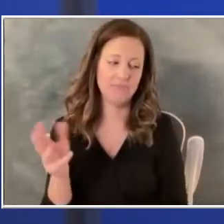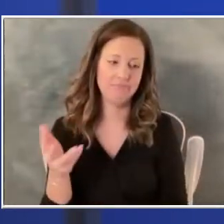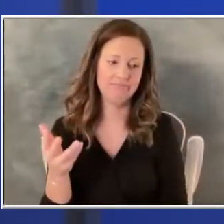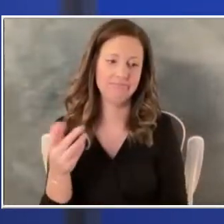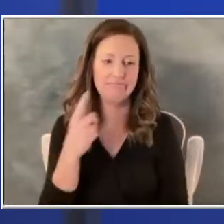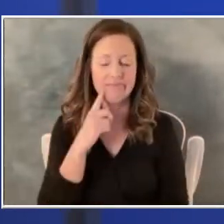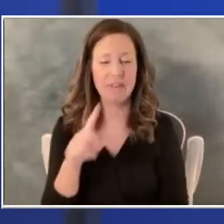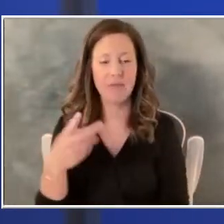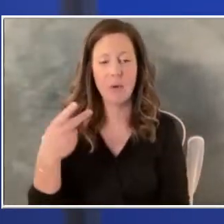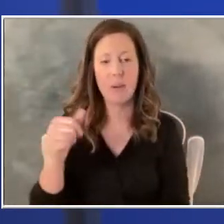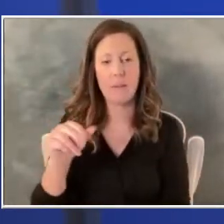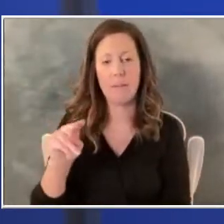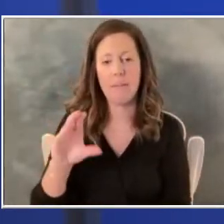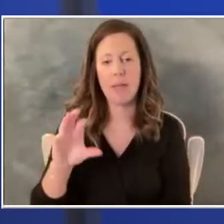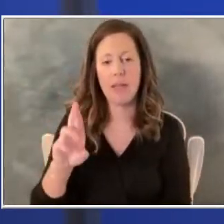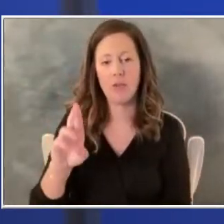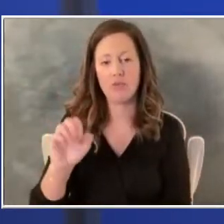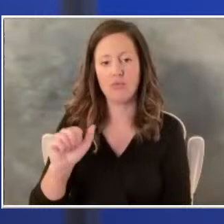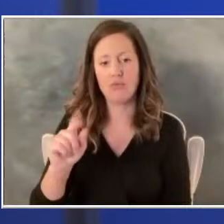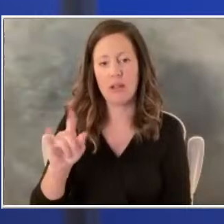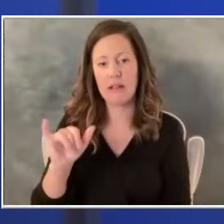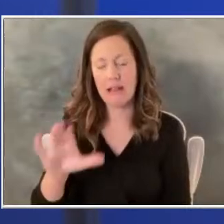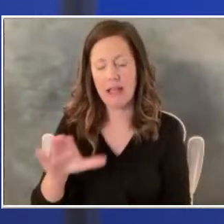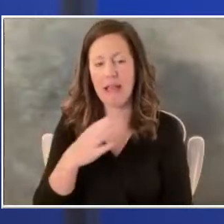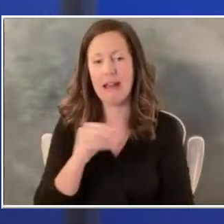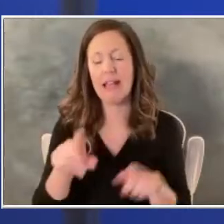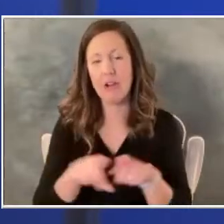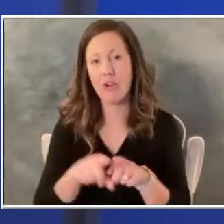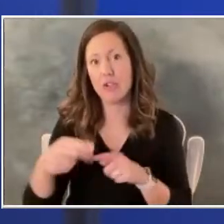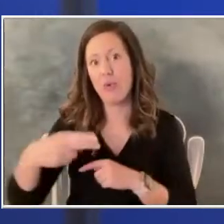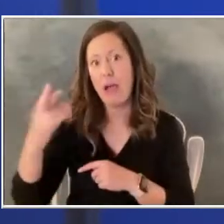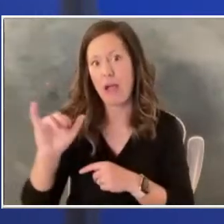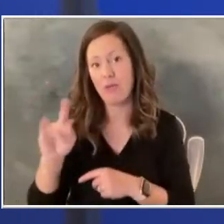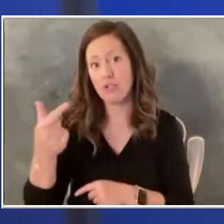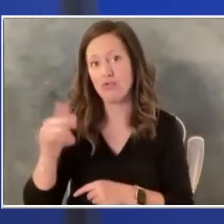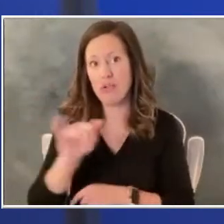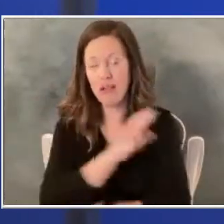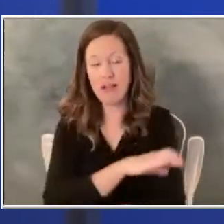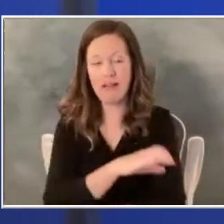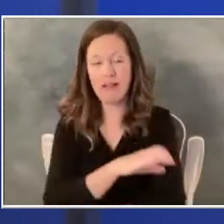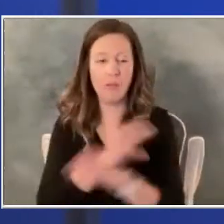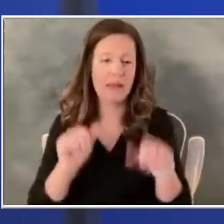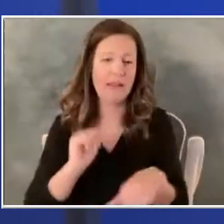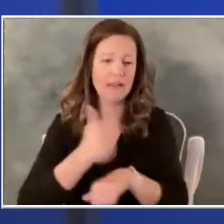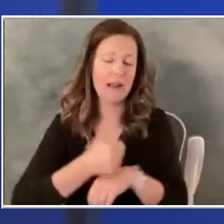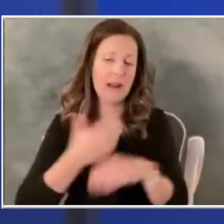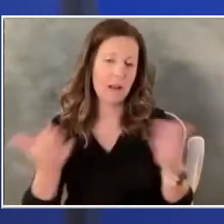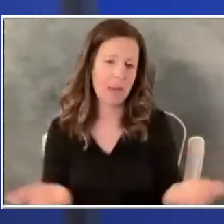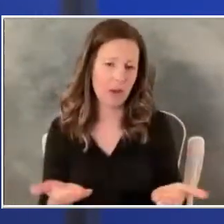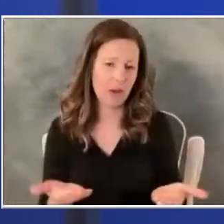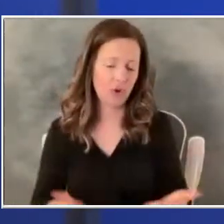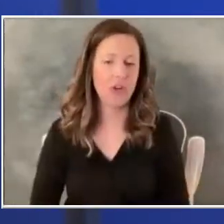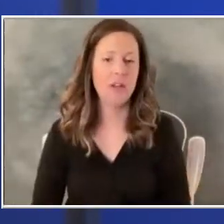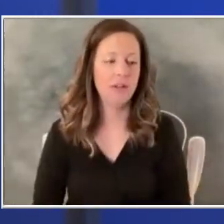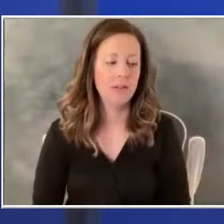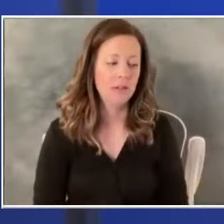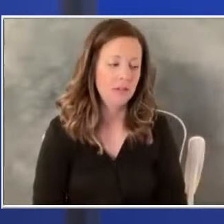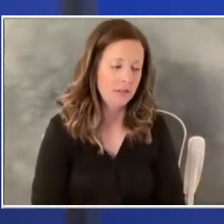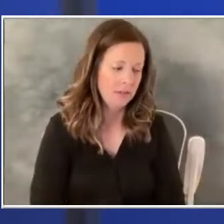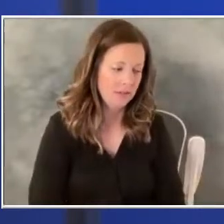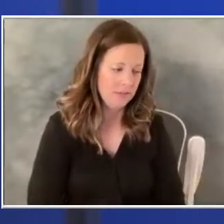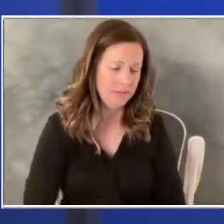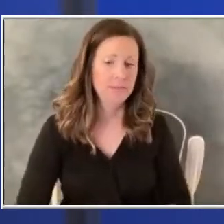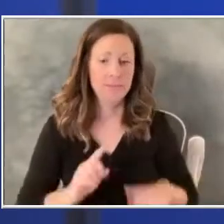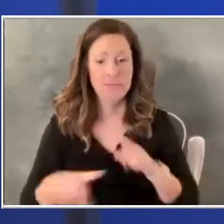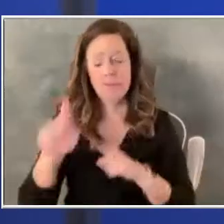pancreatic cancer in conjunction with high-risk GI clinics. We arrange that here. But they need to be aware of